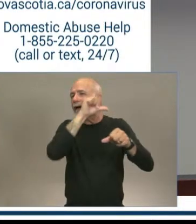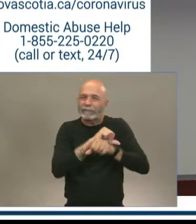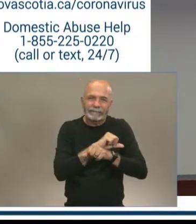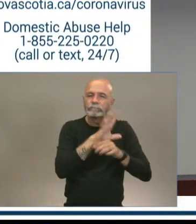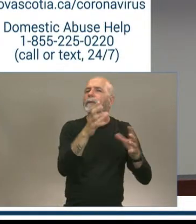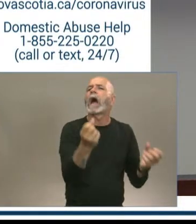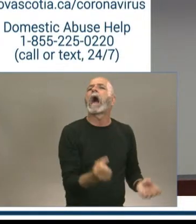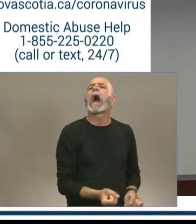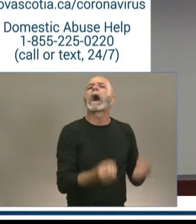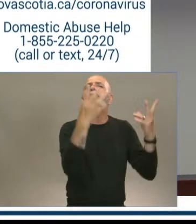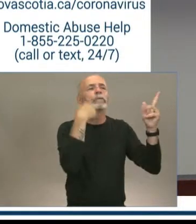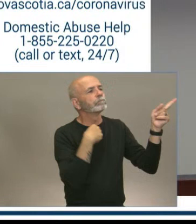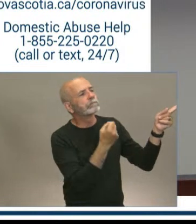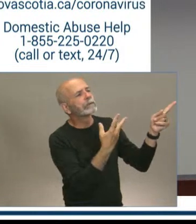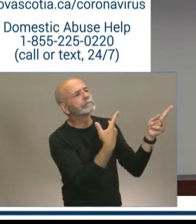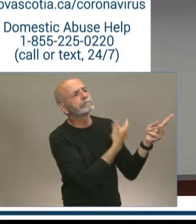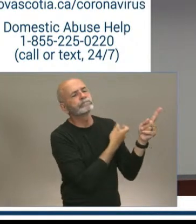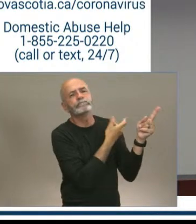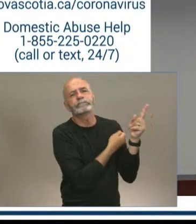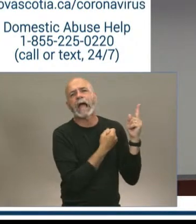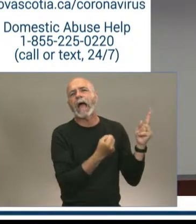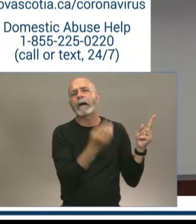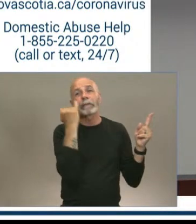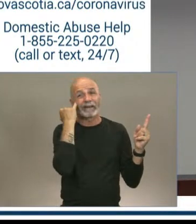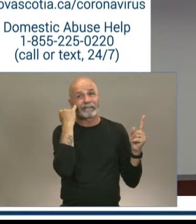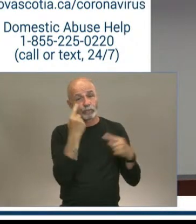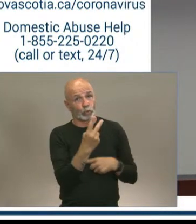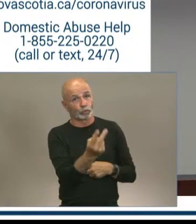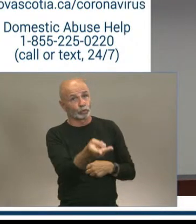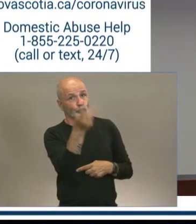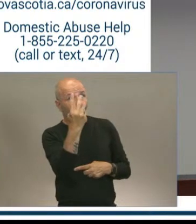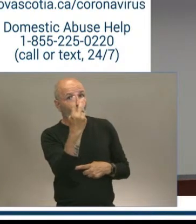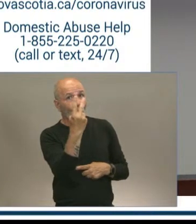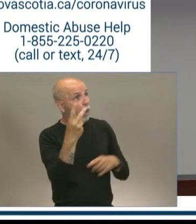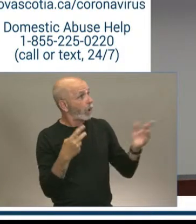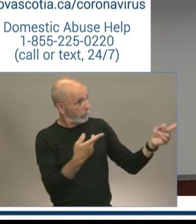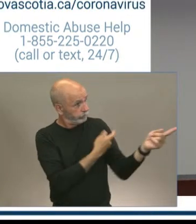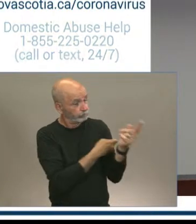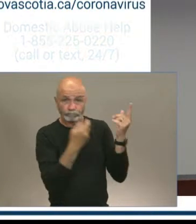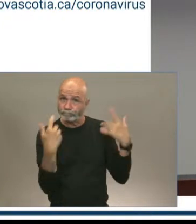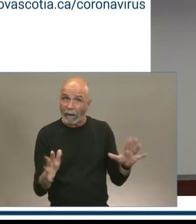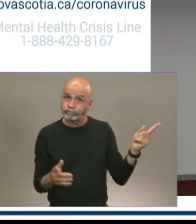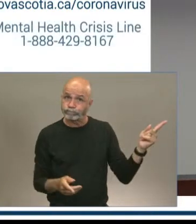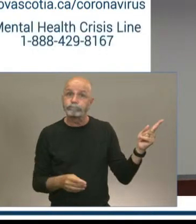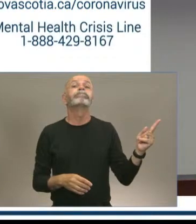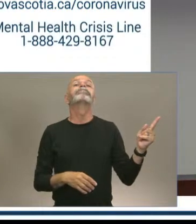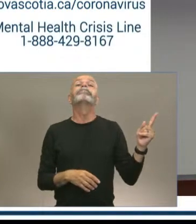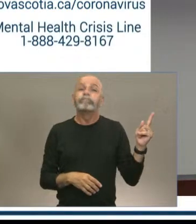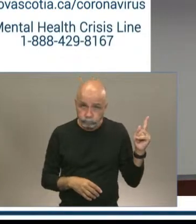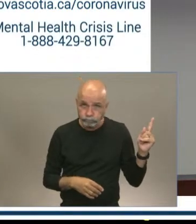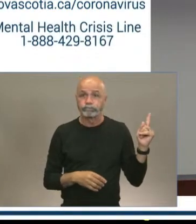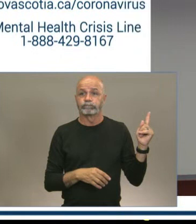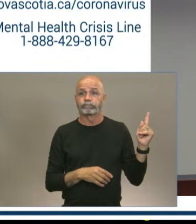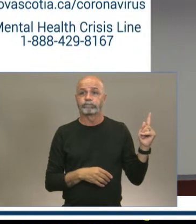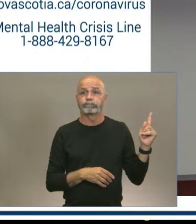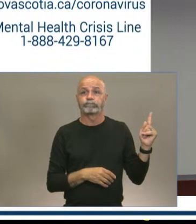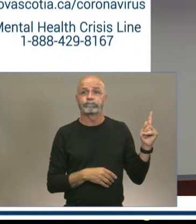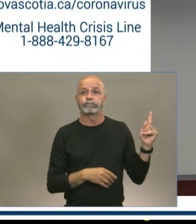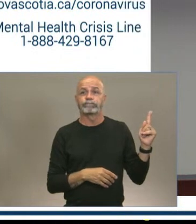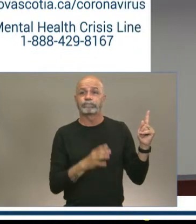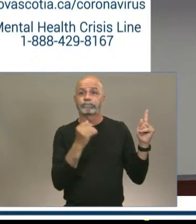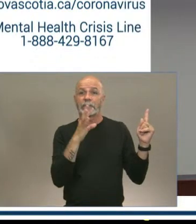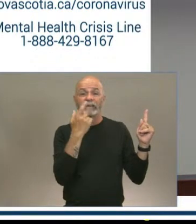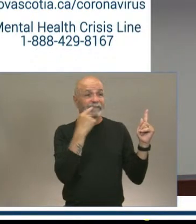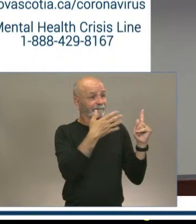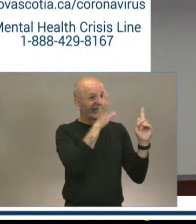status. So people who are fully vaccinated, that means 2 doses of COVID-19 vaccine at least 14 days